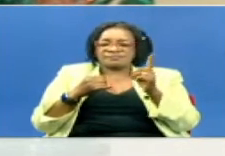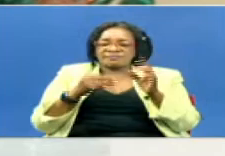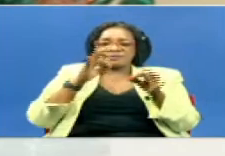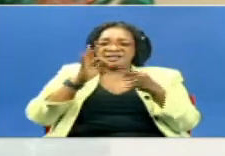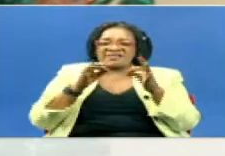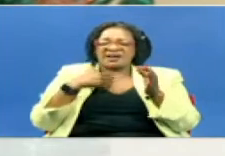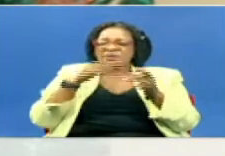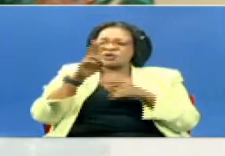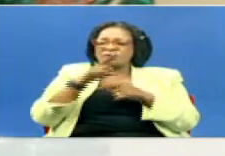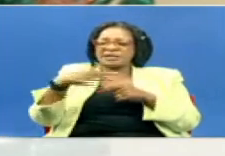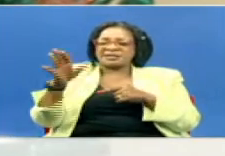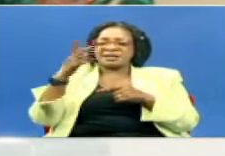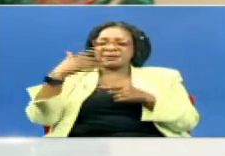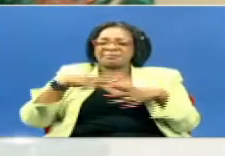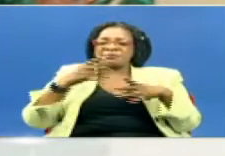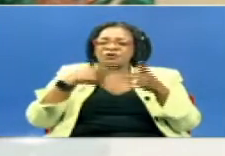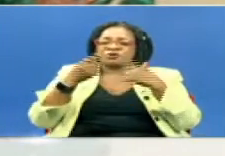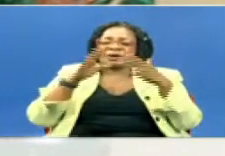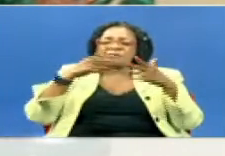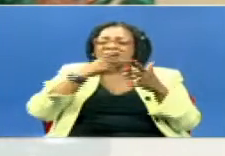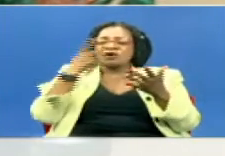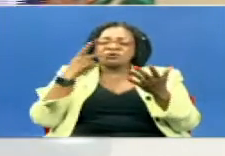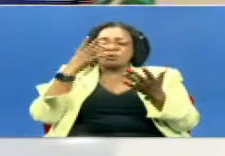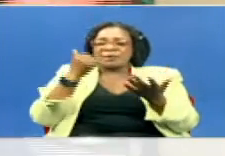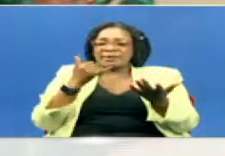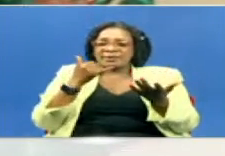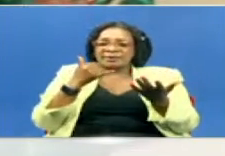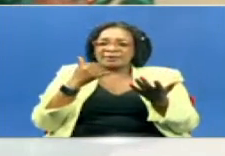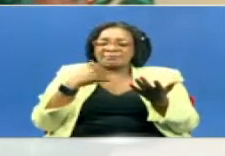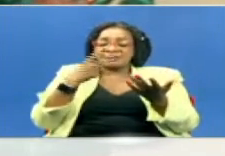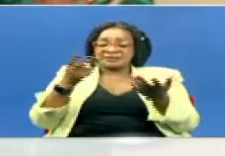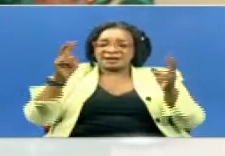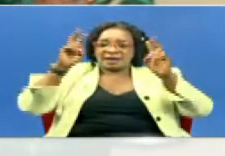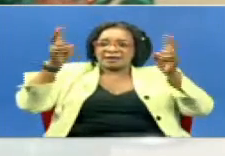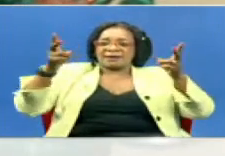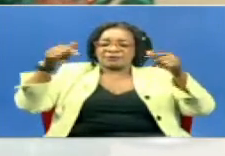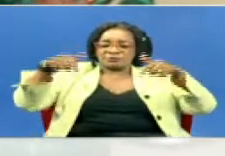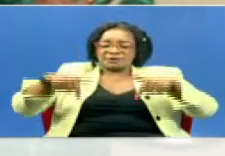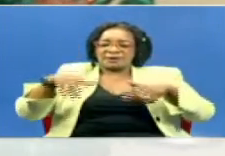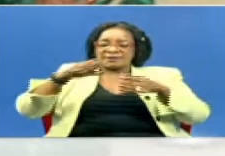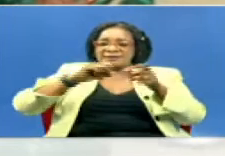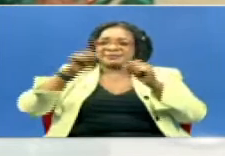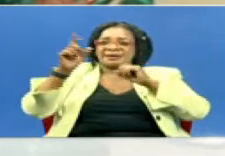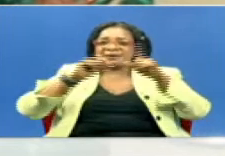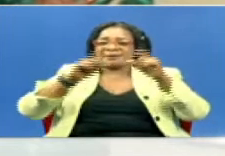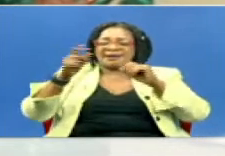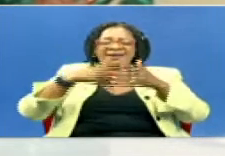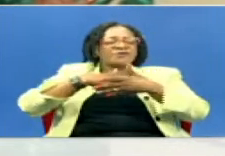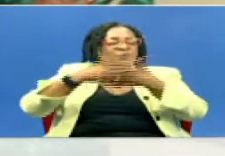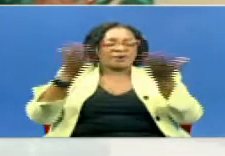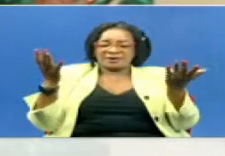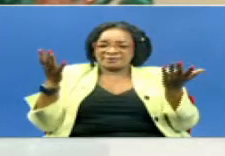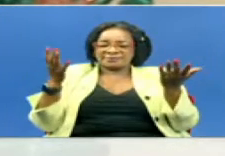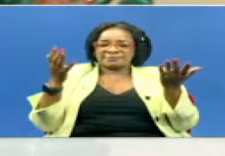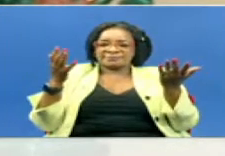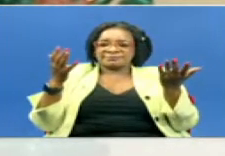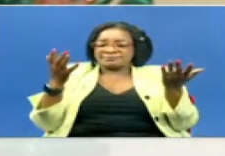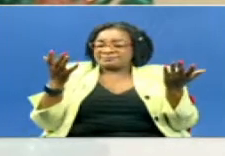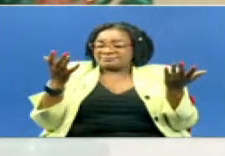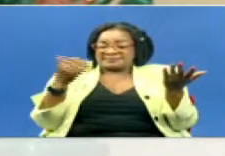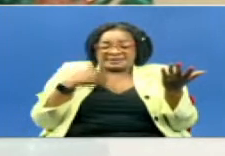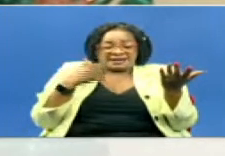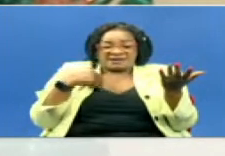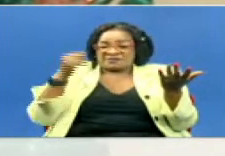useless, why would people be talking about Kalonzo? I've seen the headline today in the Star, headline everywhere. And I don't have a